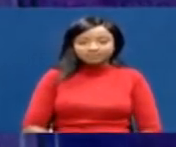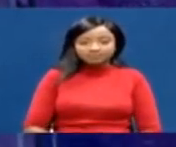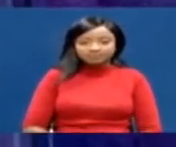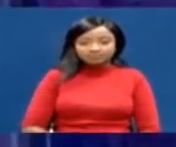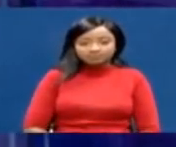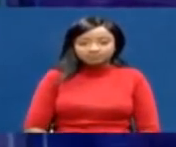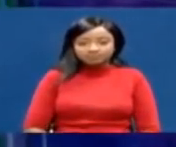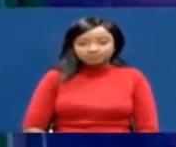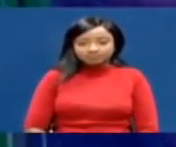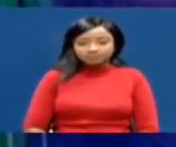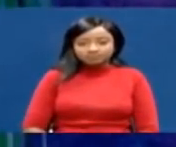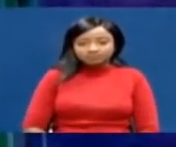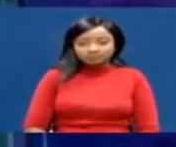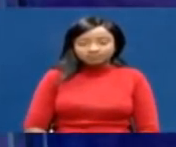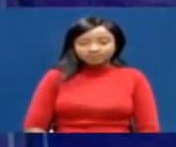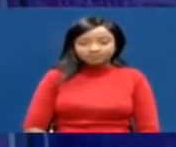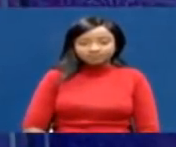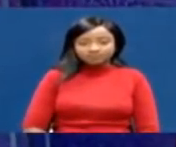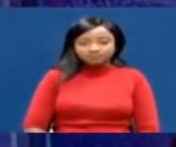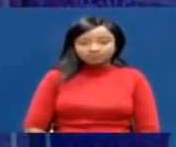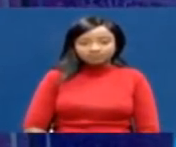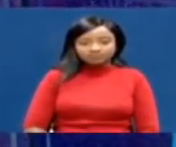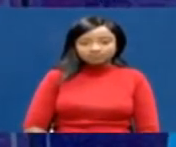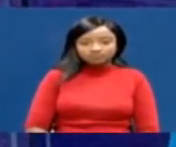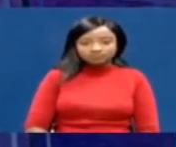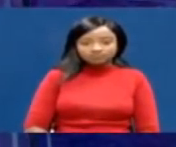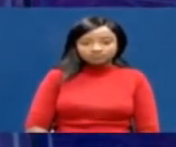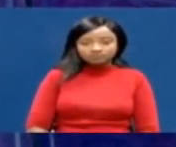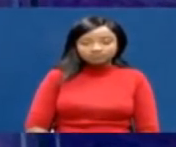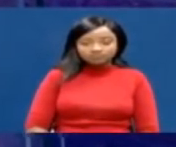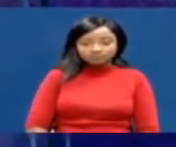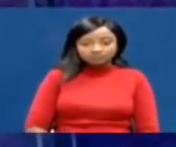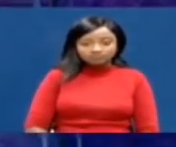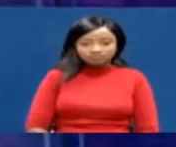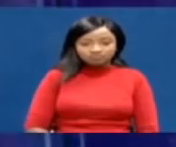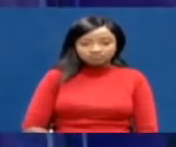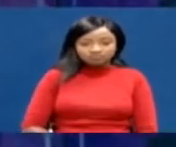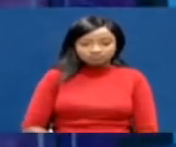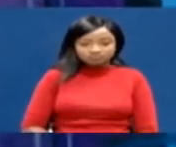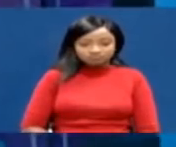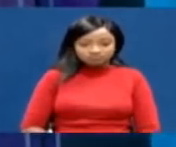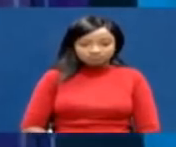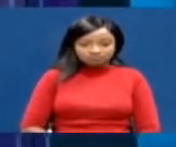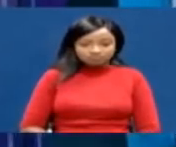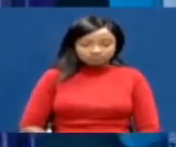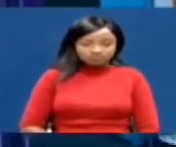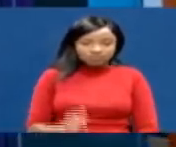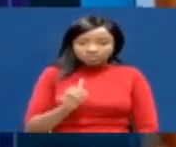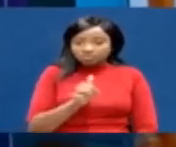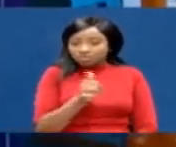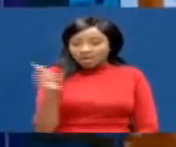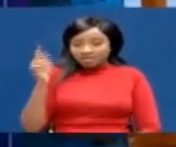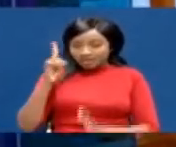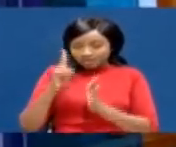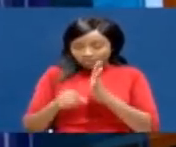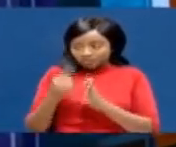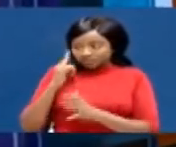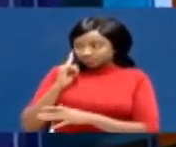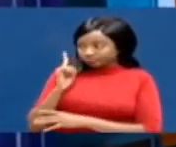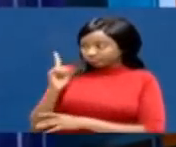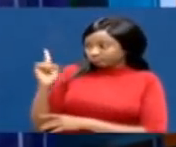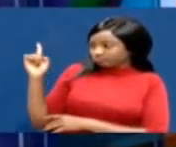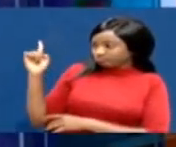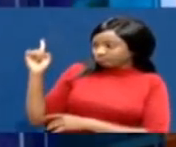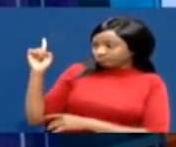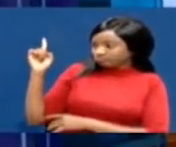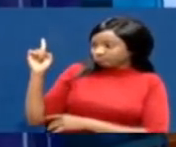that we've been able to confirm that we can make is a personal protective gear that is worn by